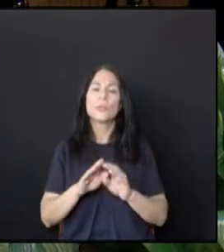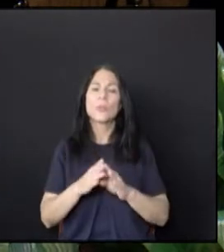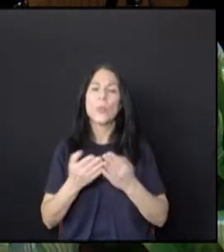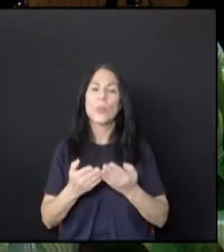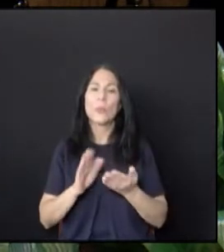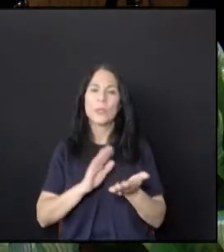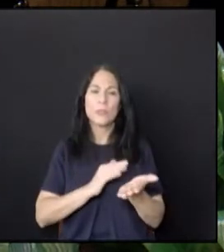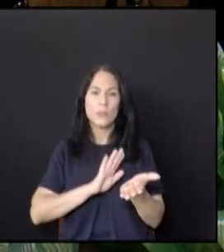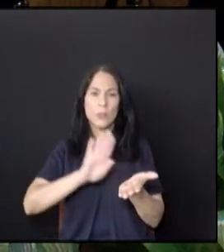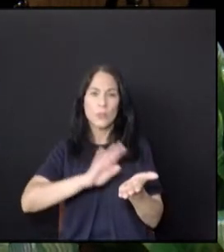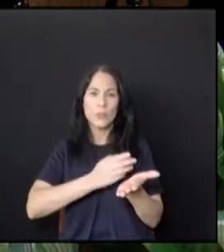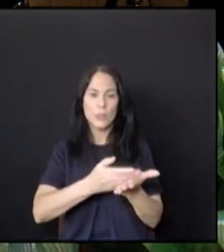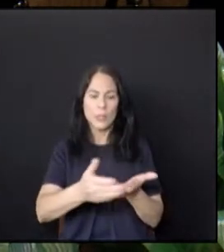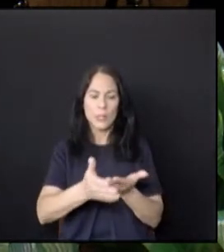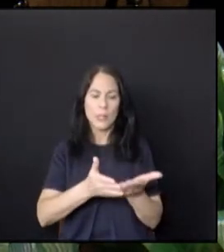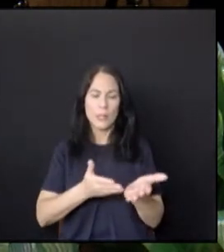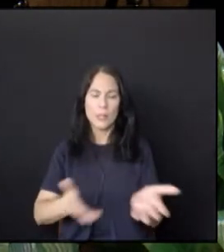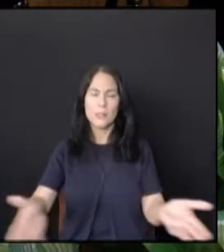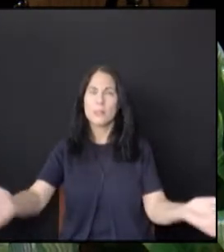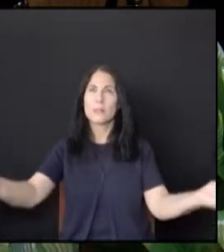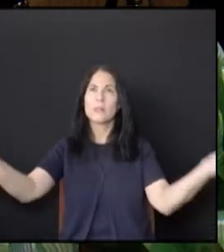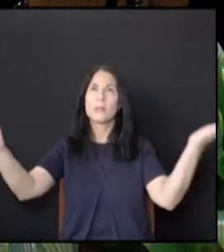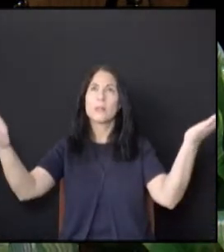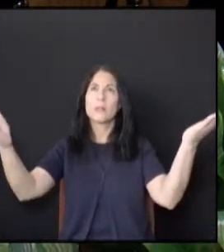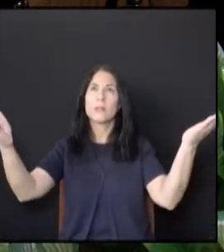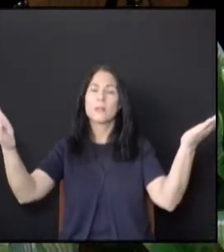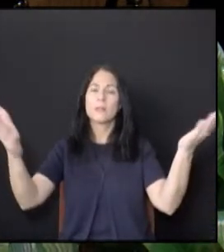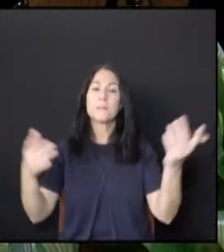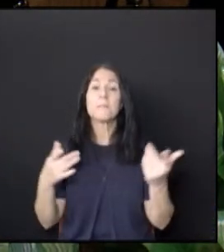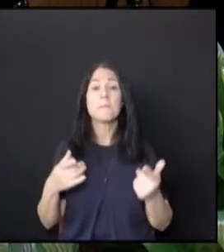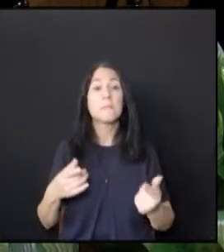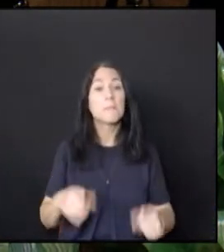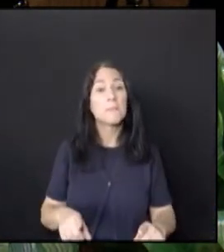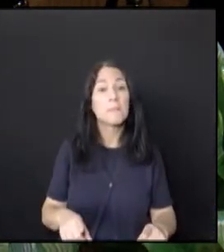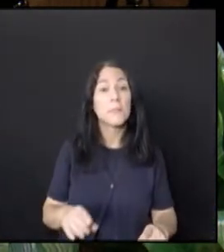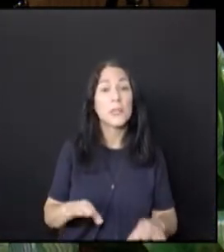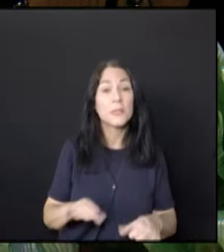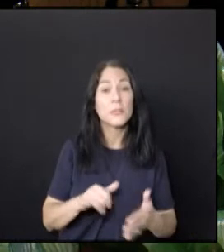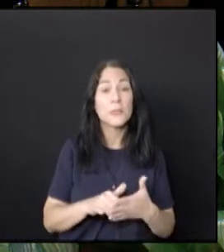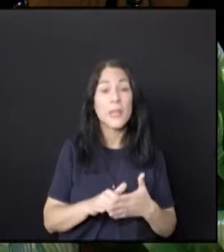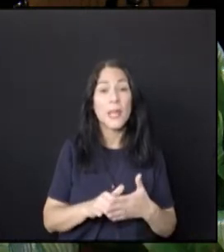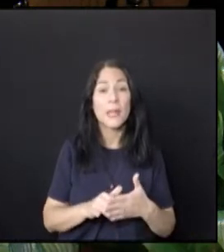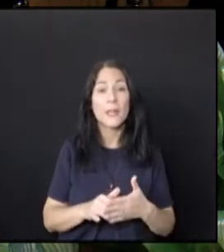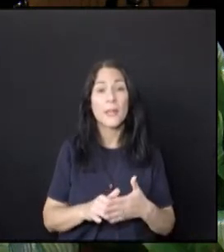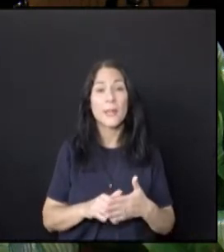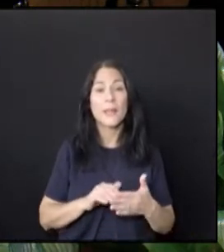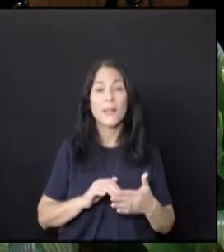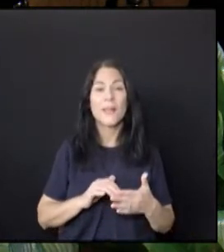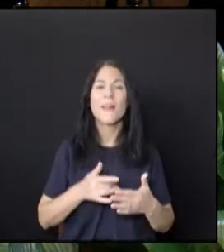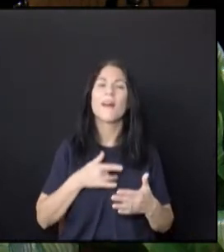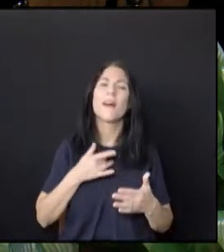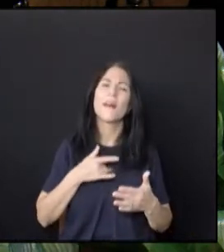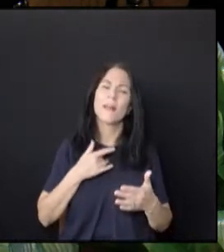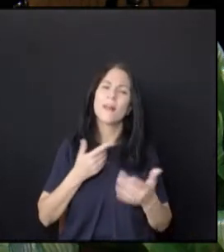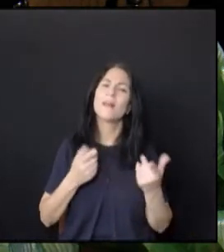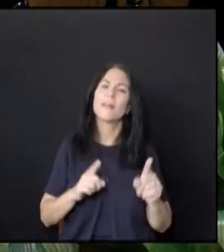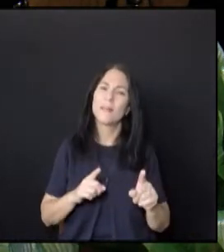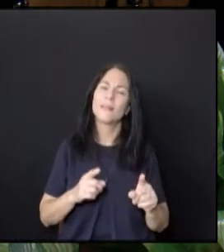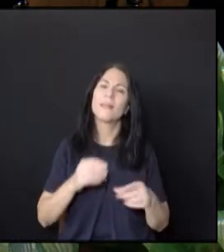your hands. Because when we open our hands in this way, something follows within our hearts, I